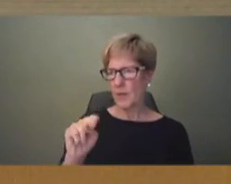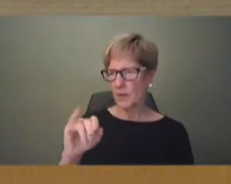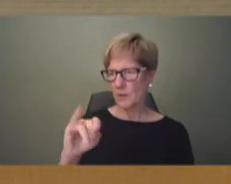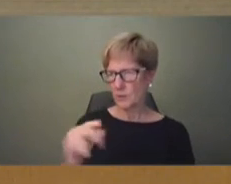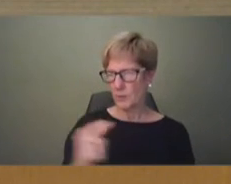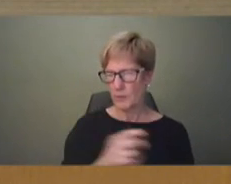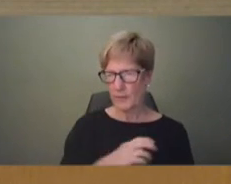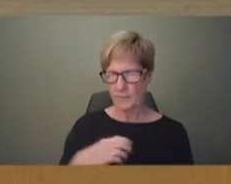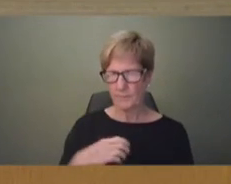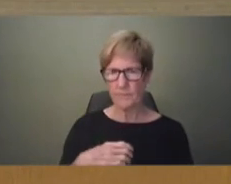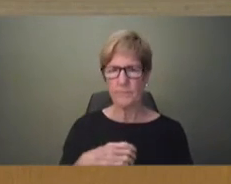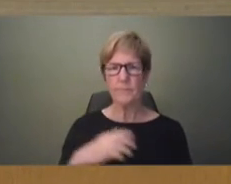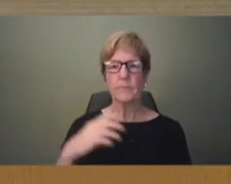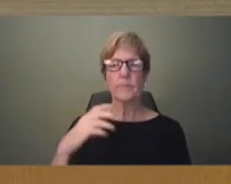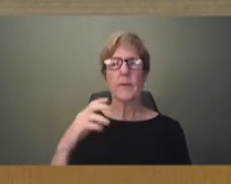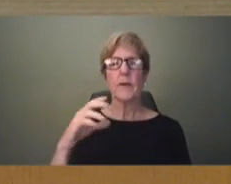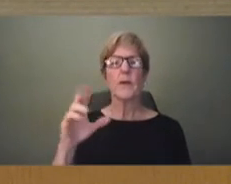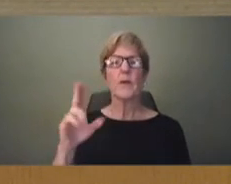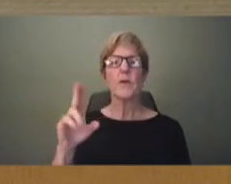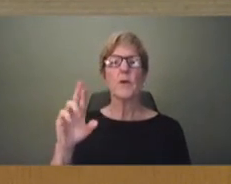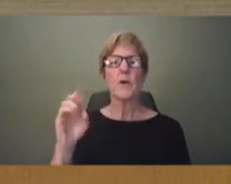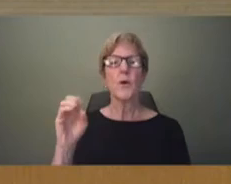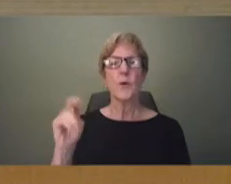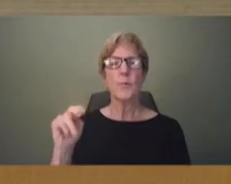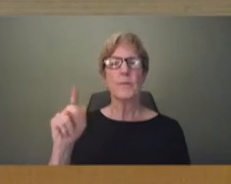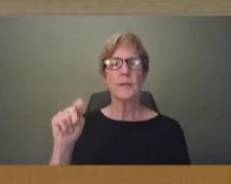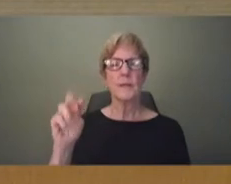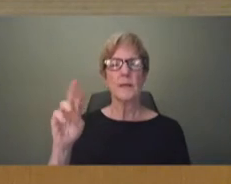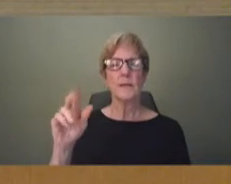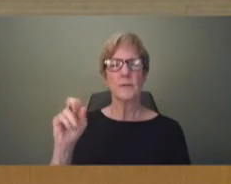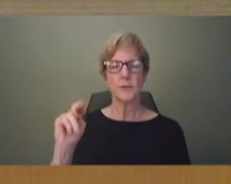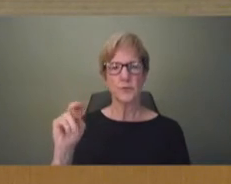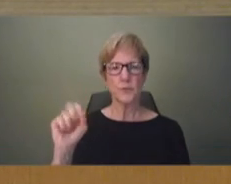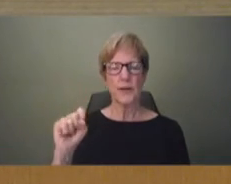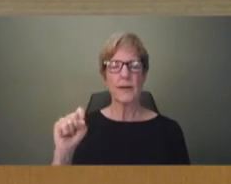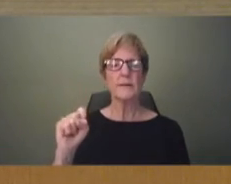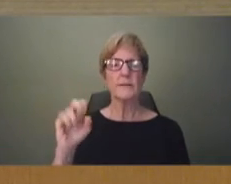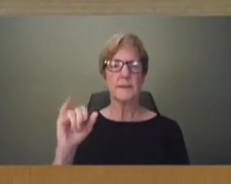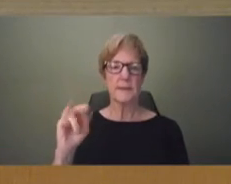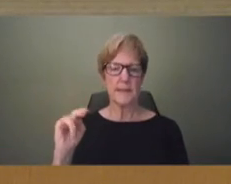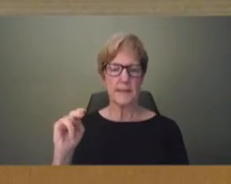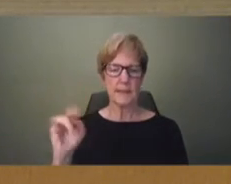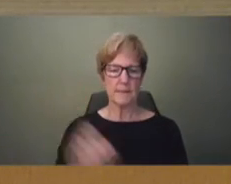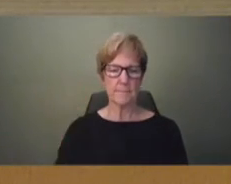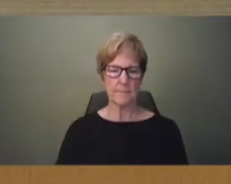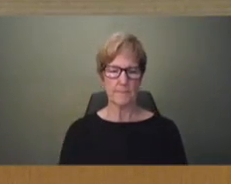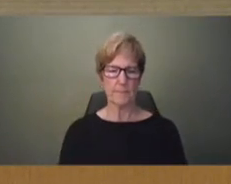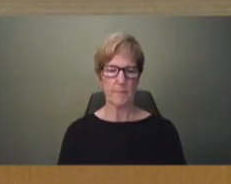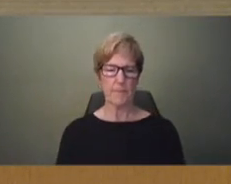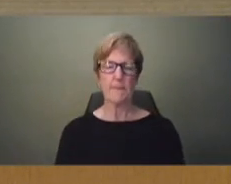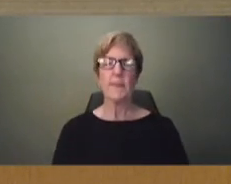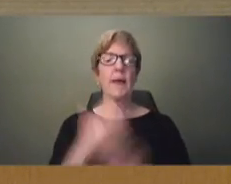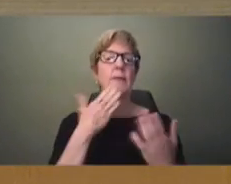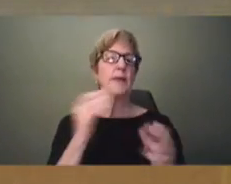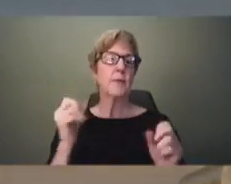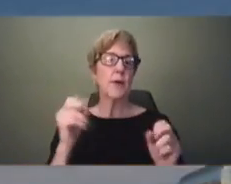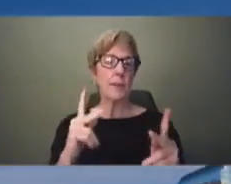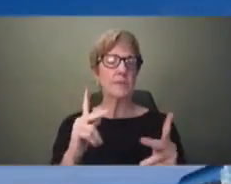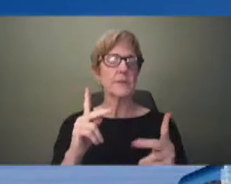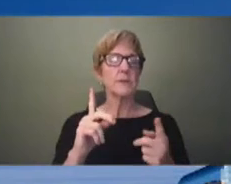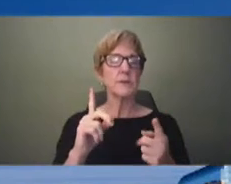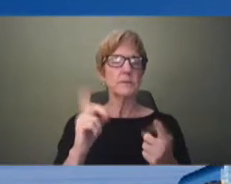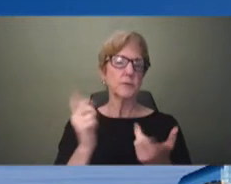Chris oind I'm with Urban trans real estate Inc uh thank you for uh the opportunity to present this project to